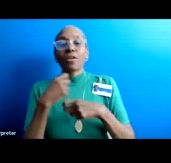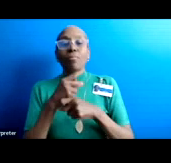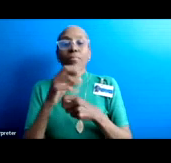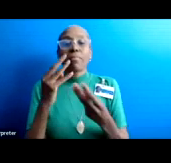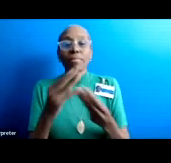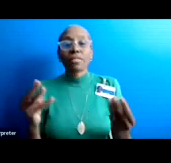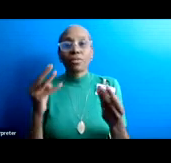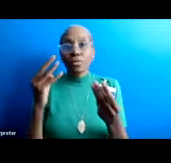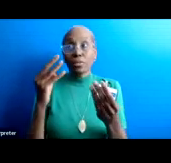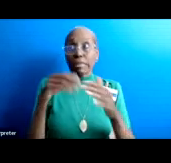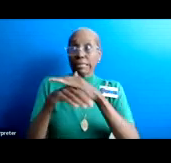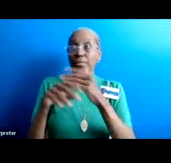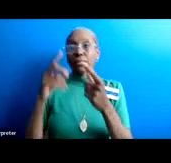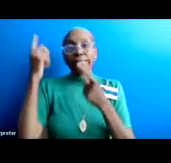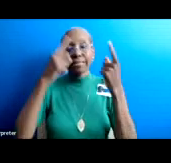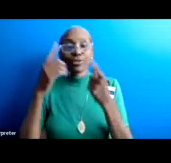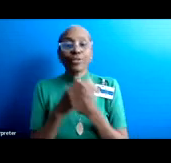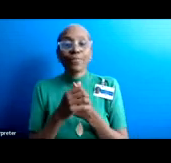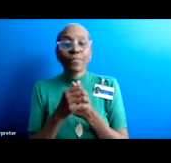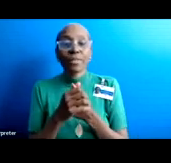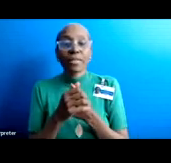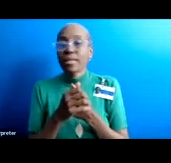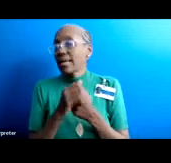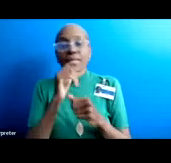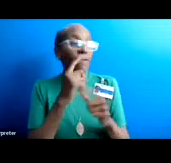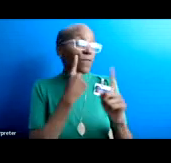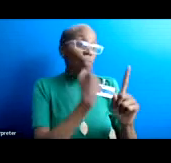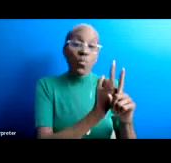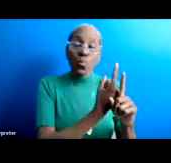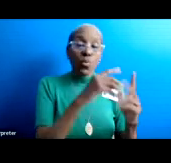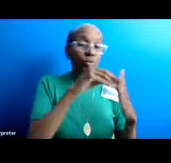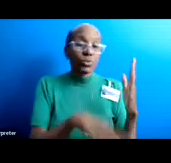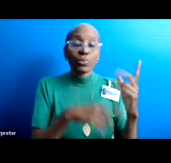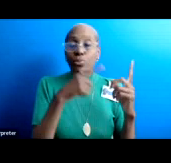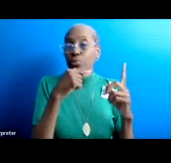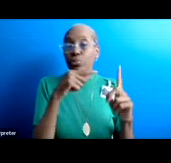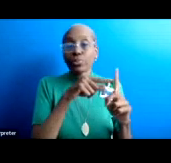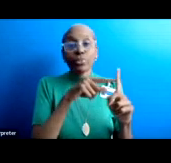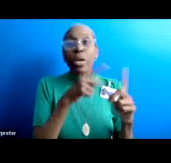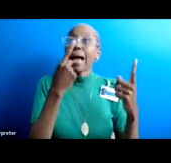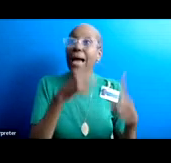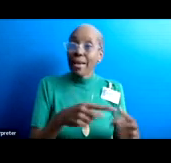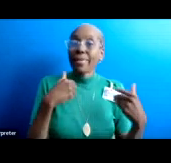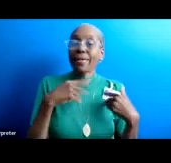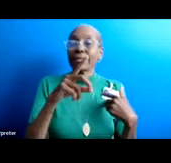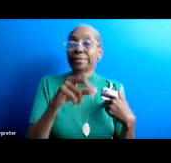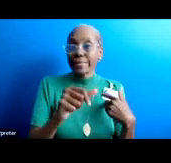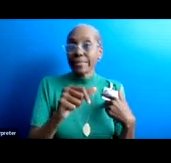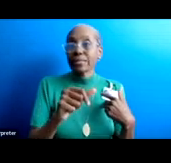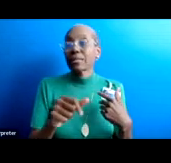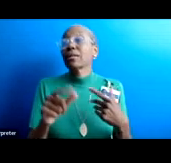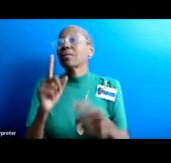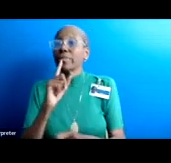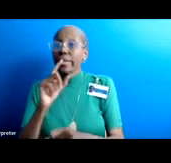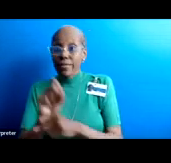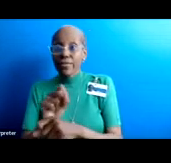more accessible, consider that it's not just for a student who happens to have a disability, but in